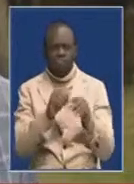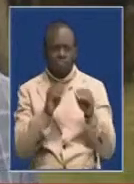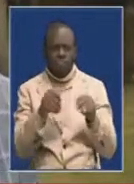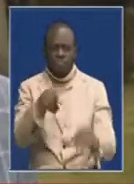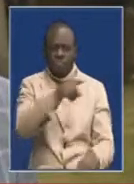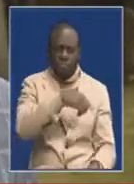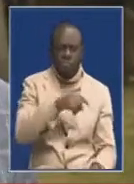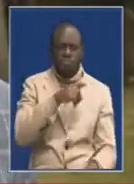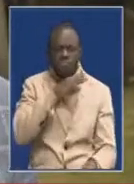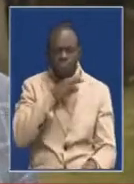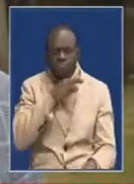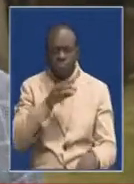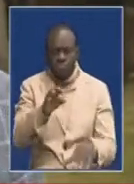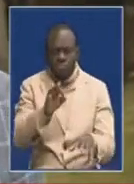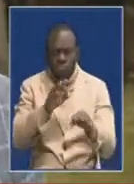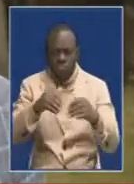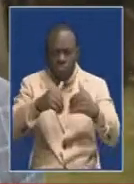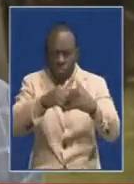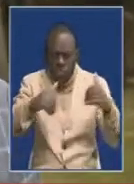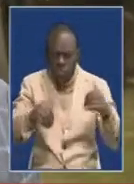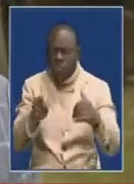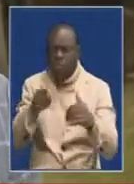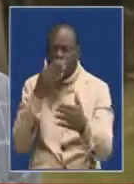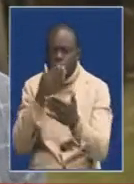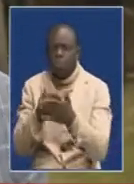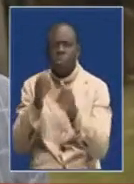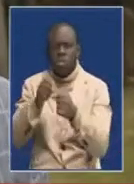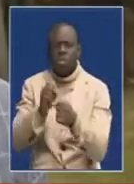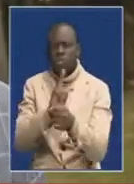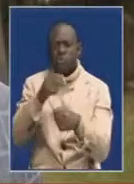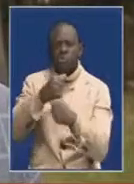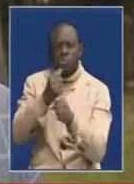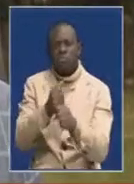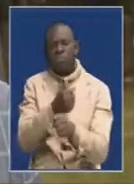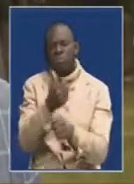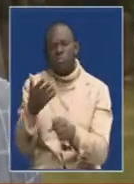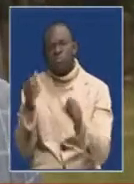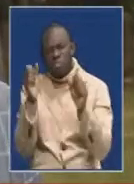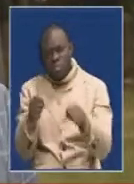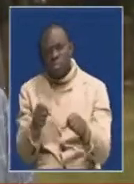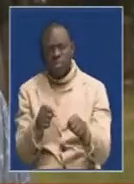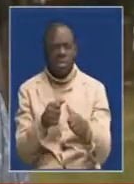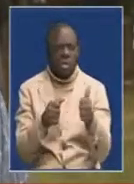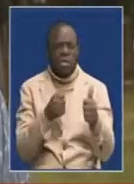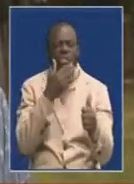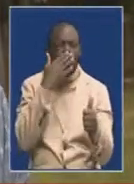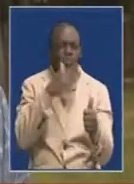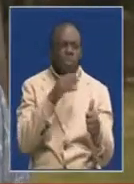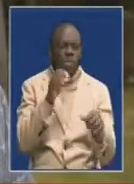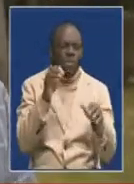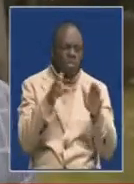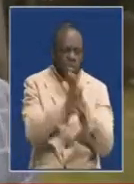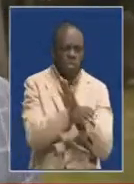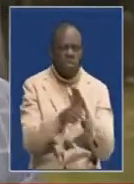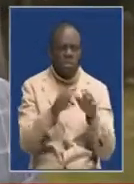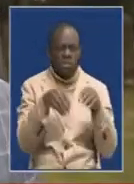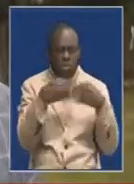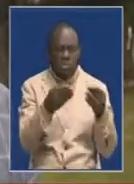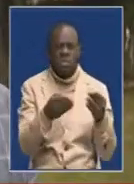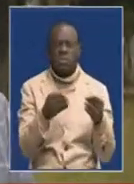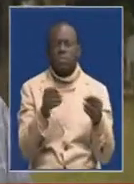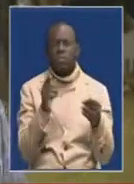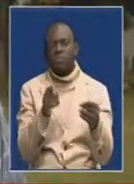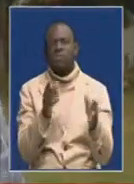waste, to manage it properly so that uptakers, who are the recyclers, and the persons in between the supply